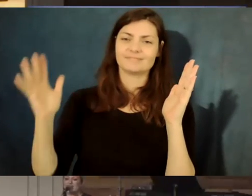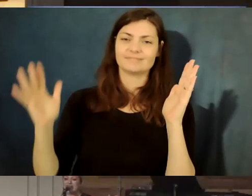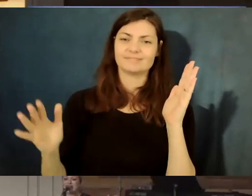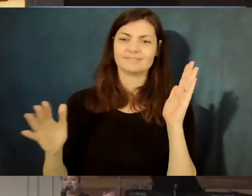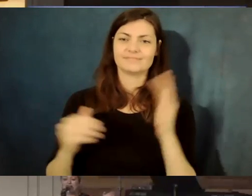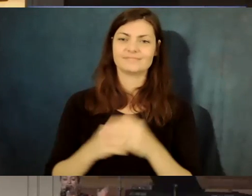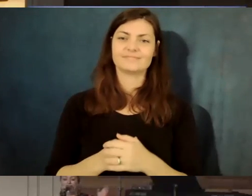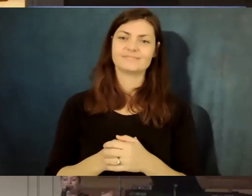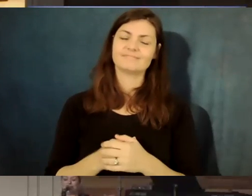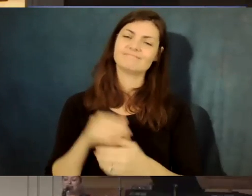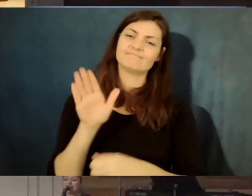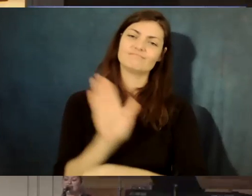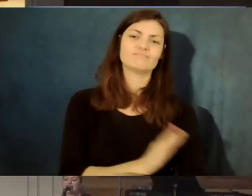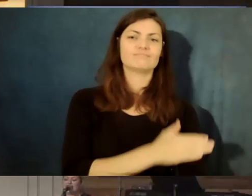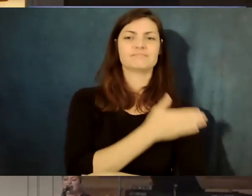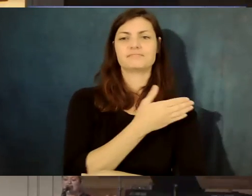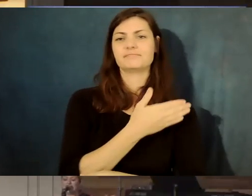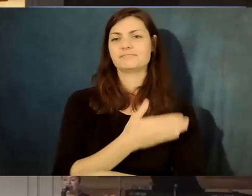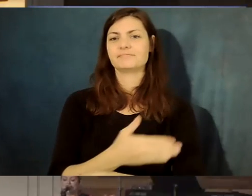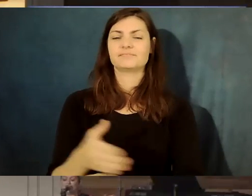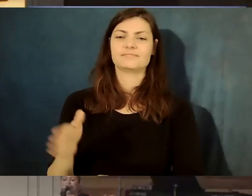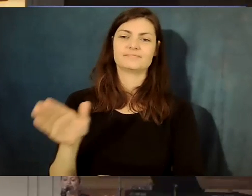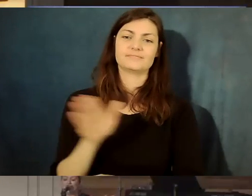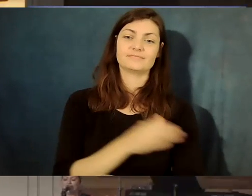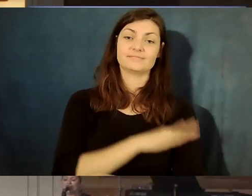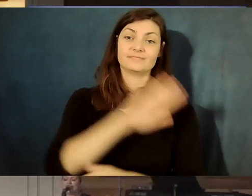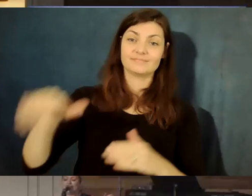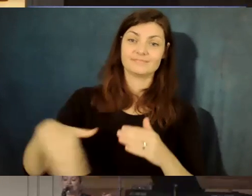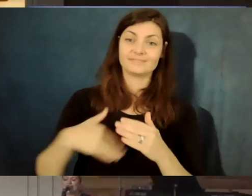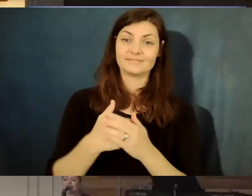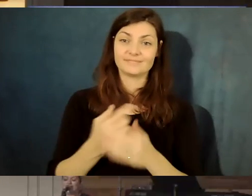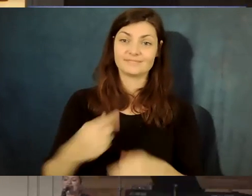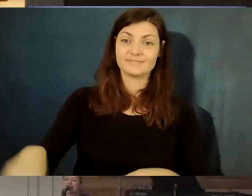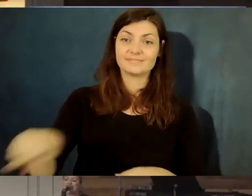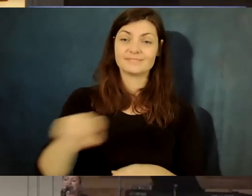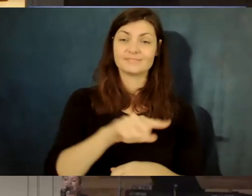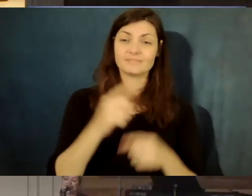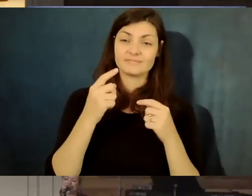exaltation. Oh, sing all ye